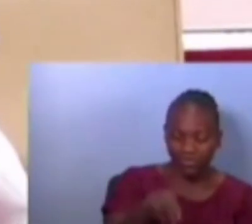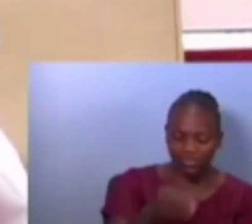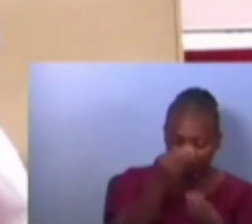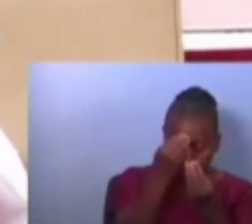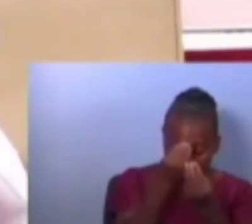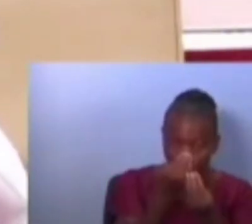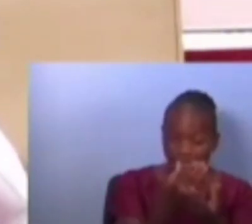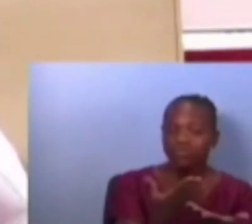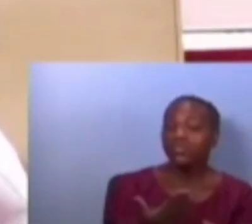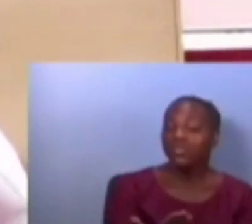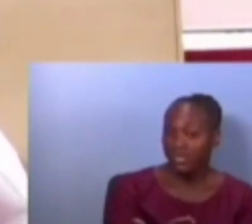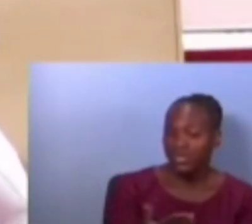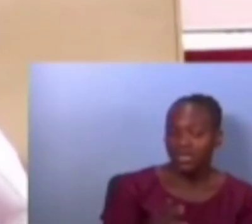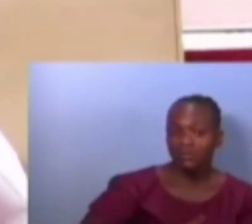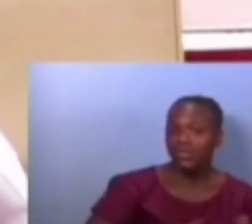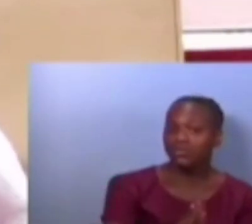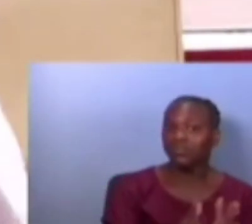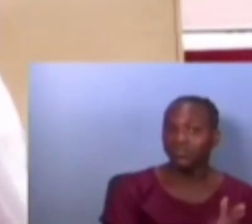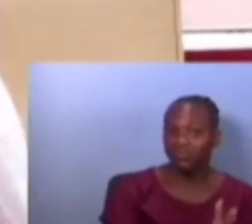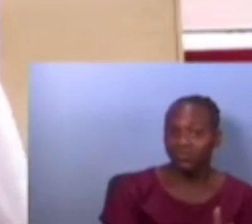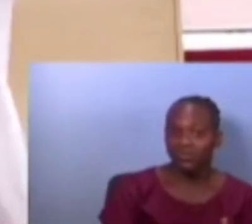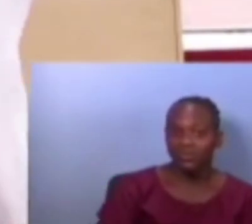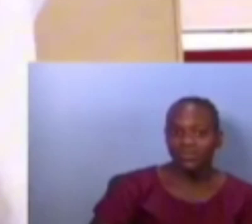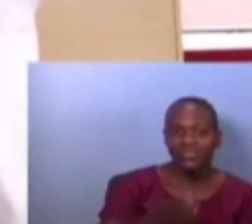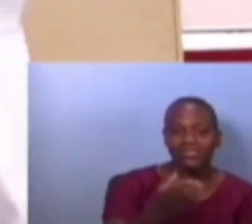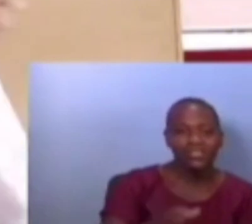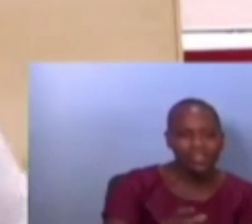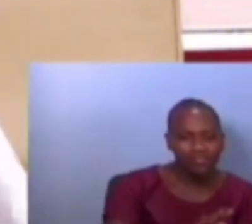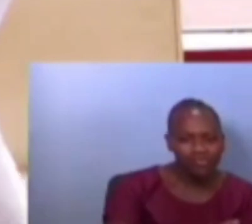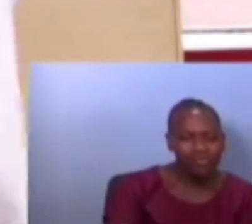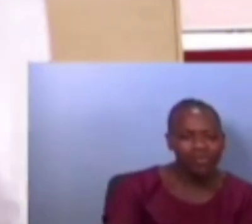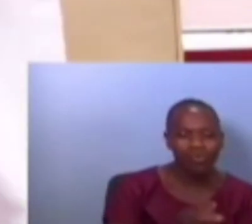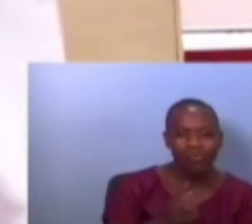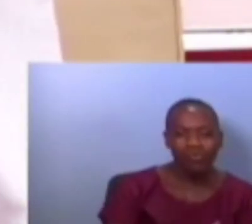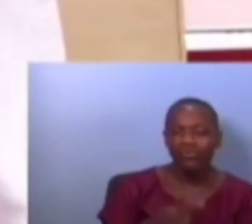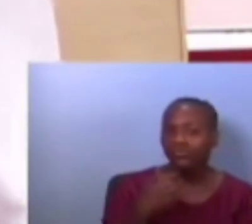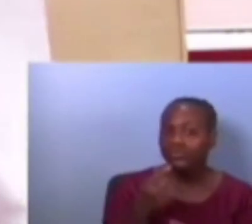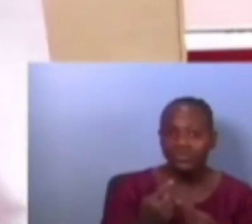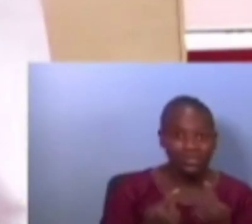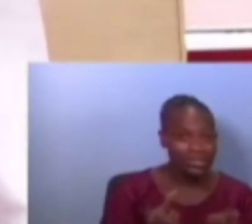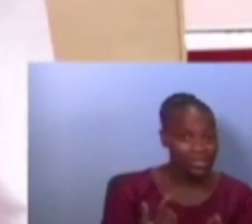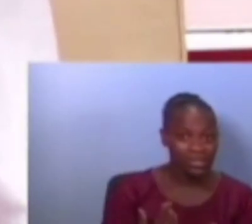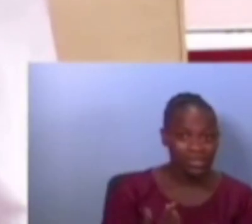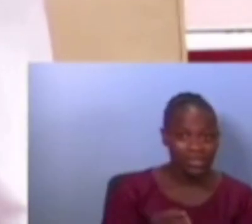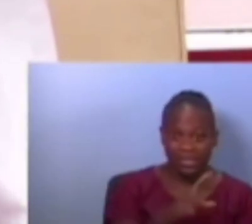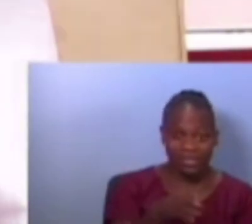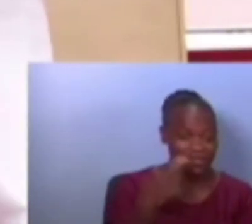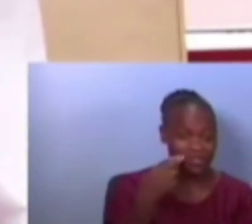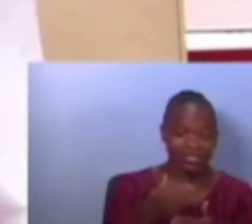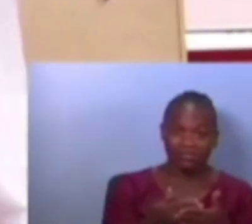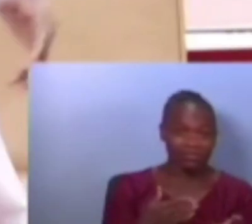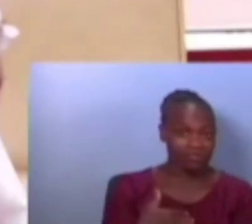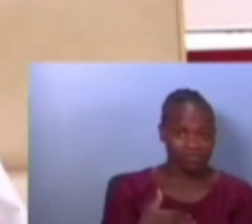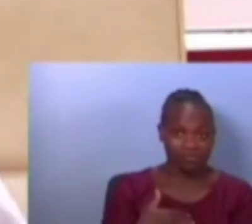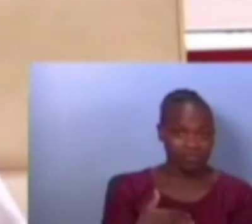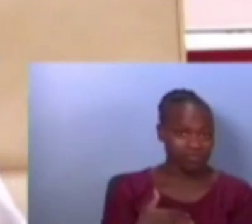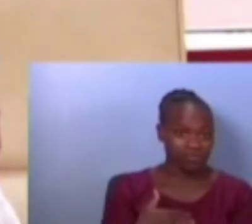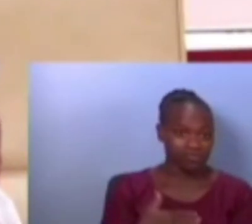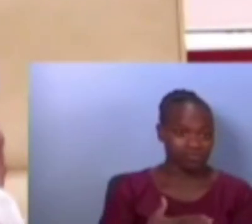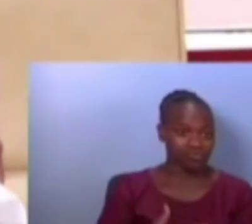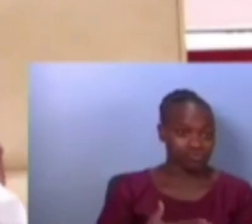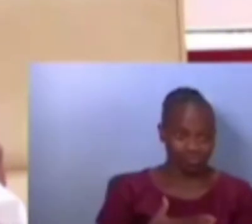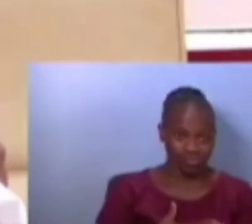Please, let's be careful the precedent we set. This is so bizarre. It's never been seen in this House.